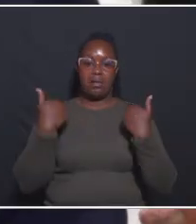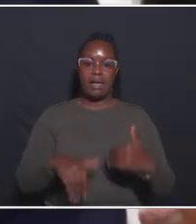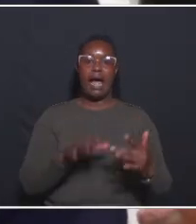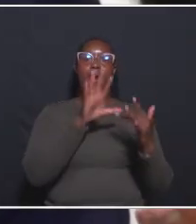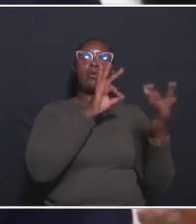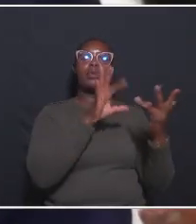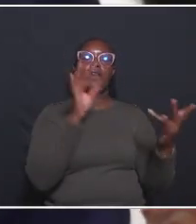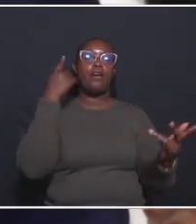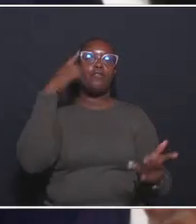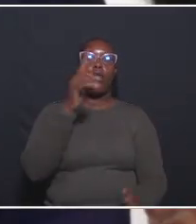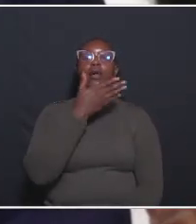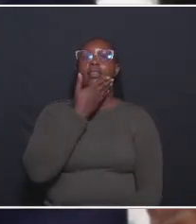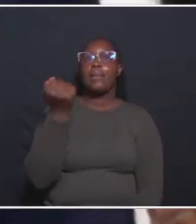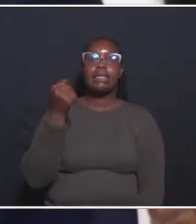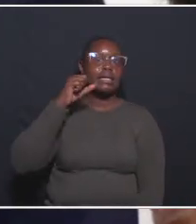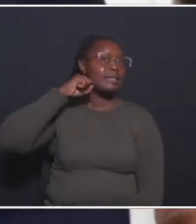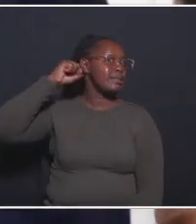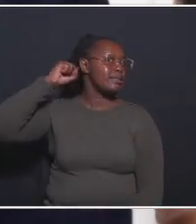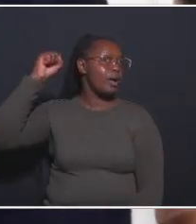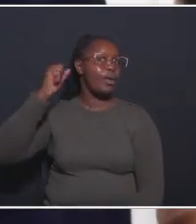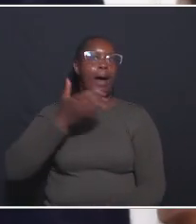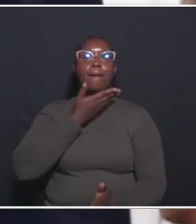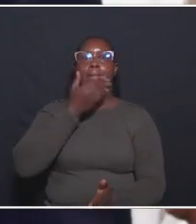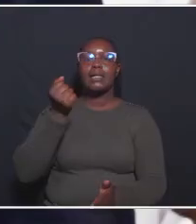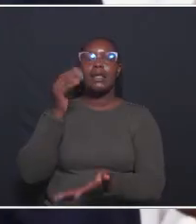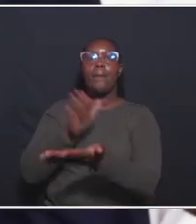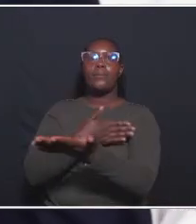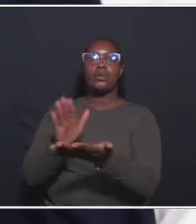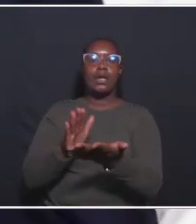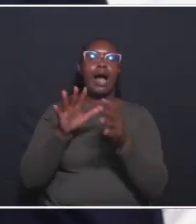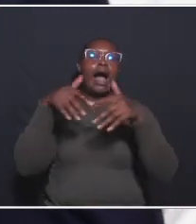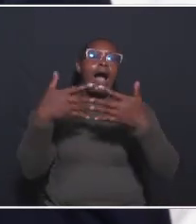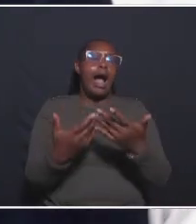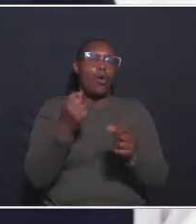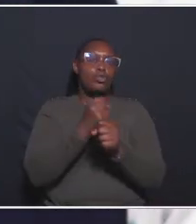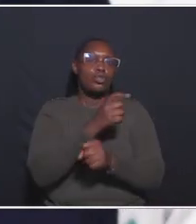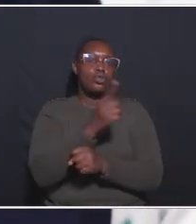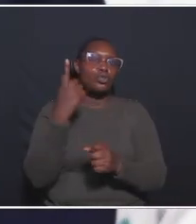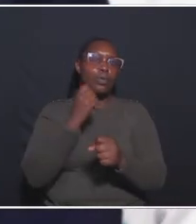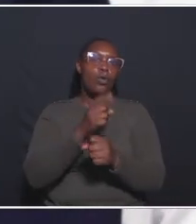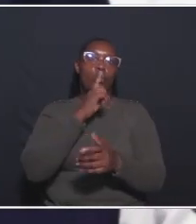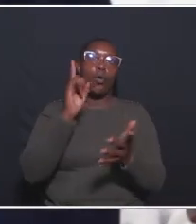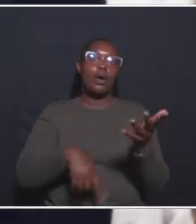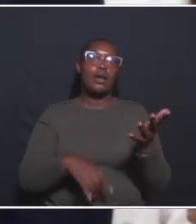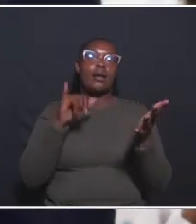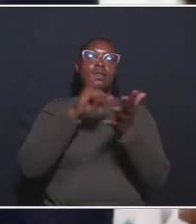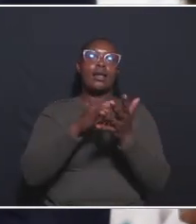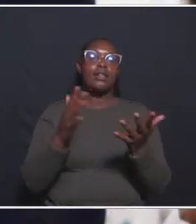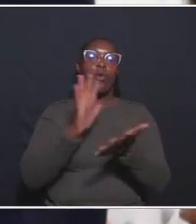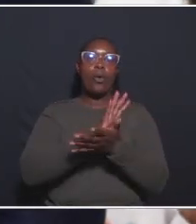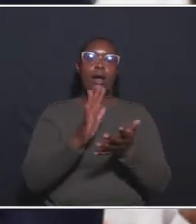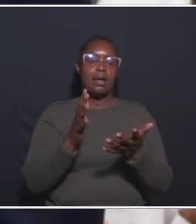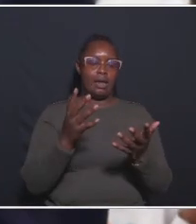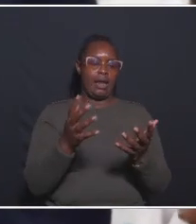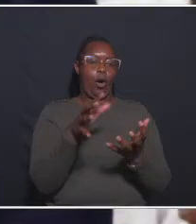and the best music. I think, how did you make sure that it being chaotic on the street, you